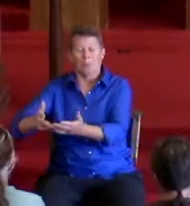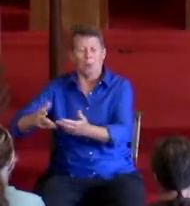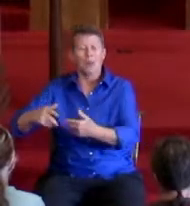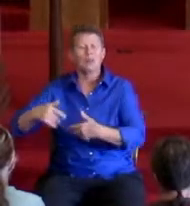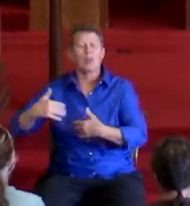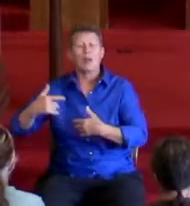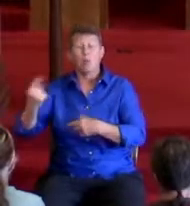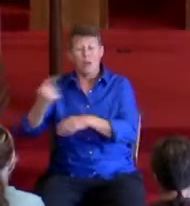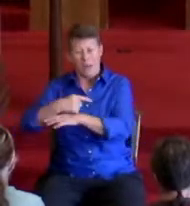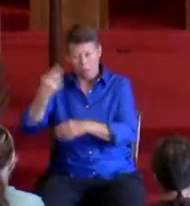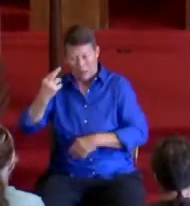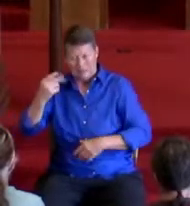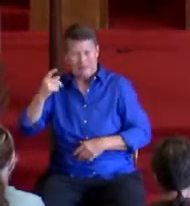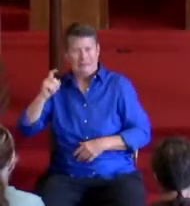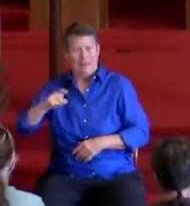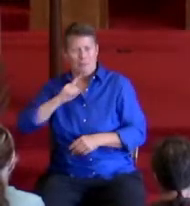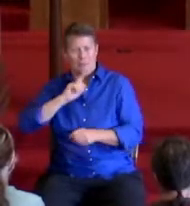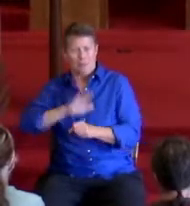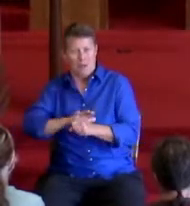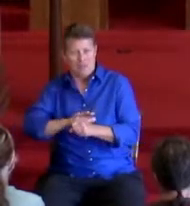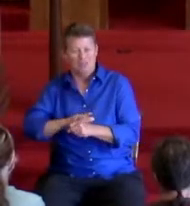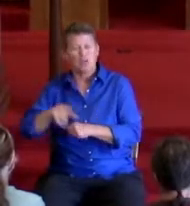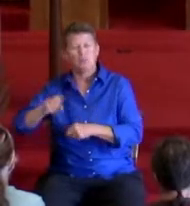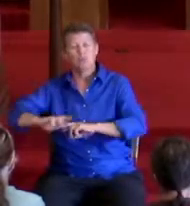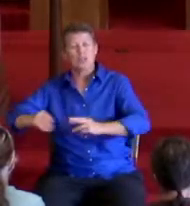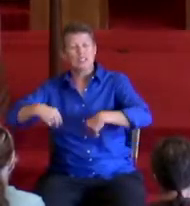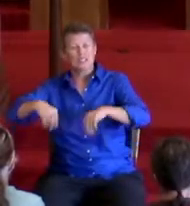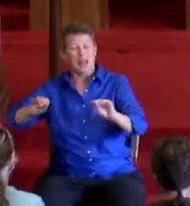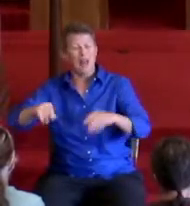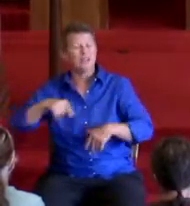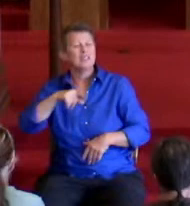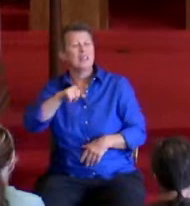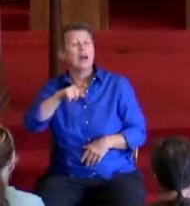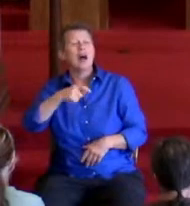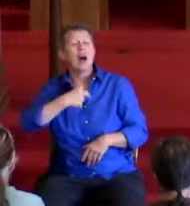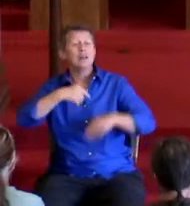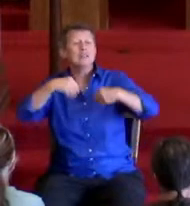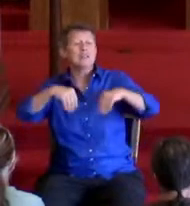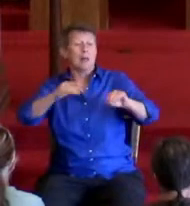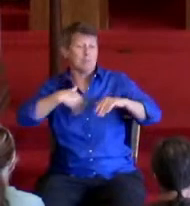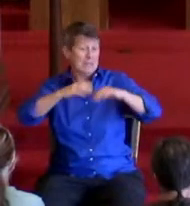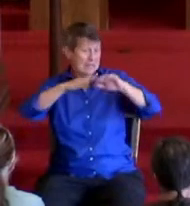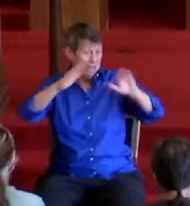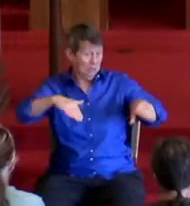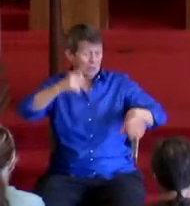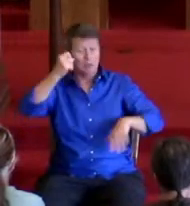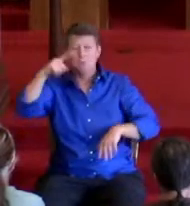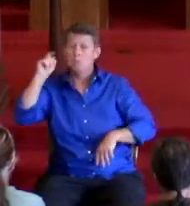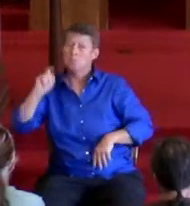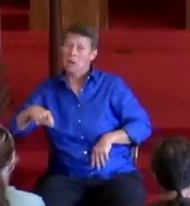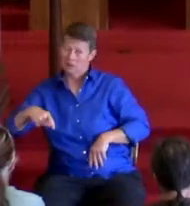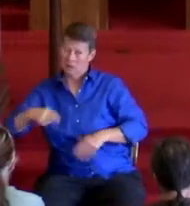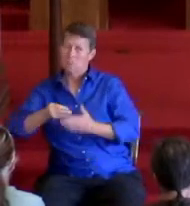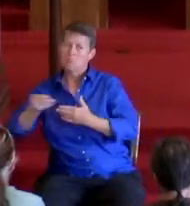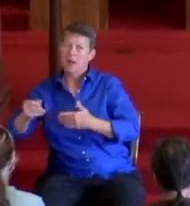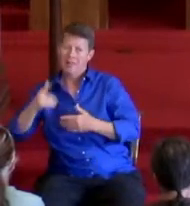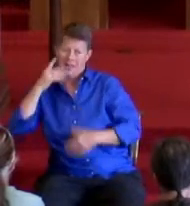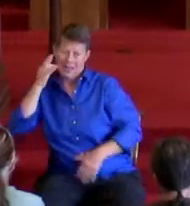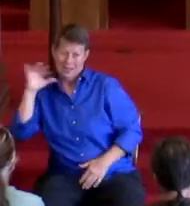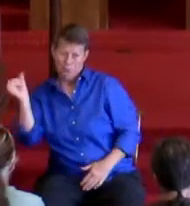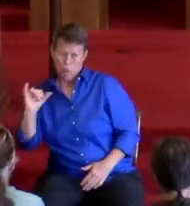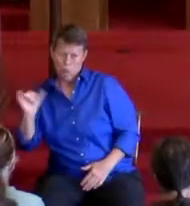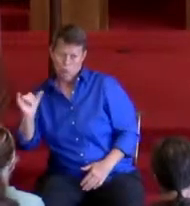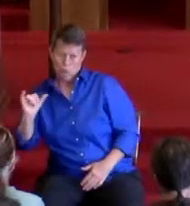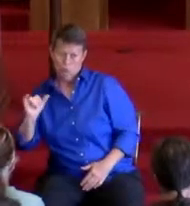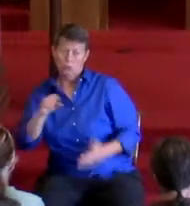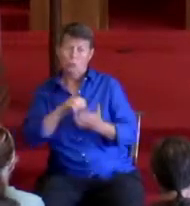on the market with the caveat, you must also take my cat too. He listed the house for the sum